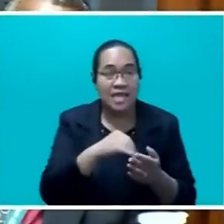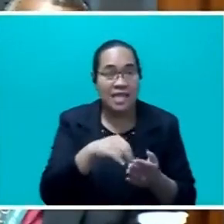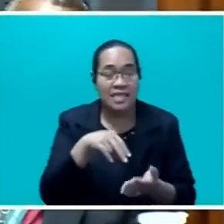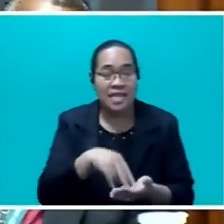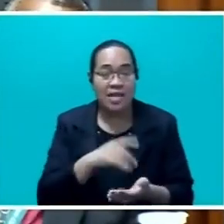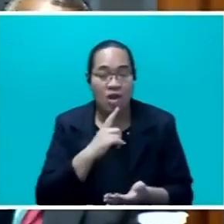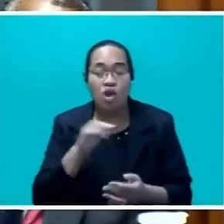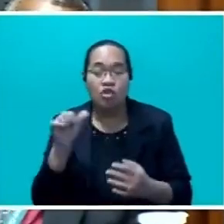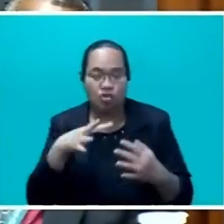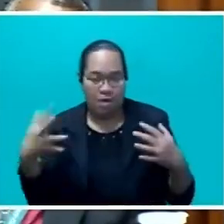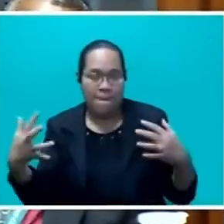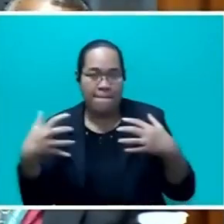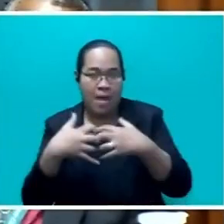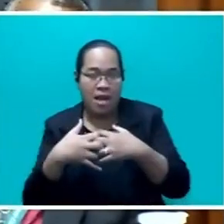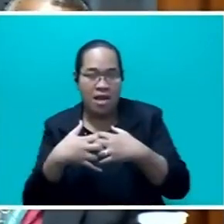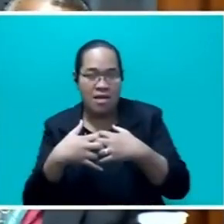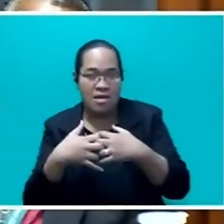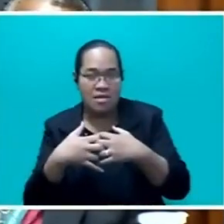be relevant.